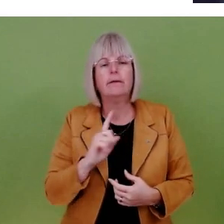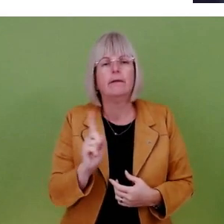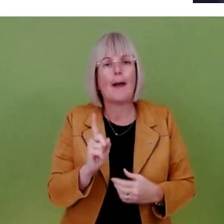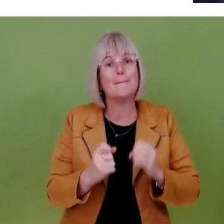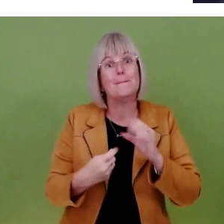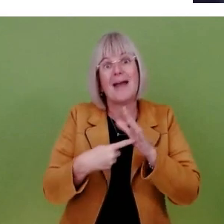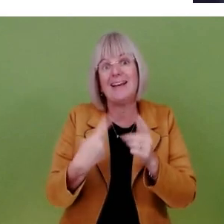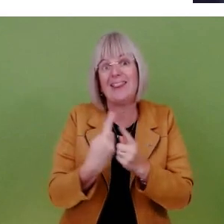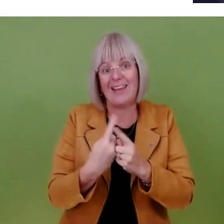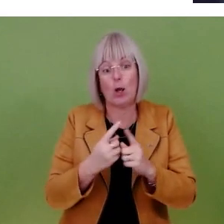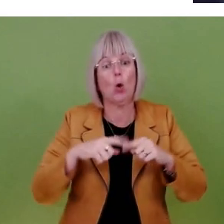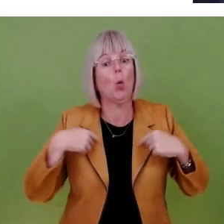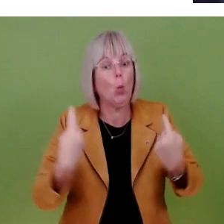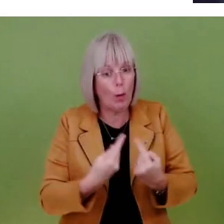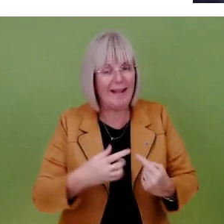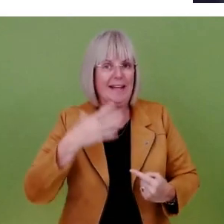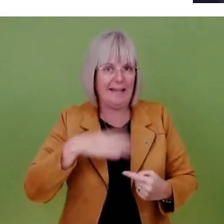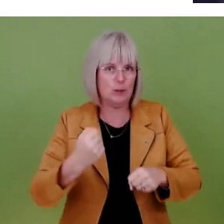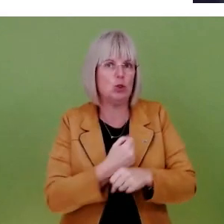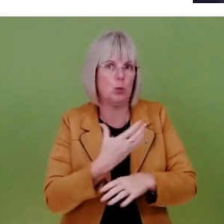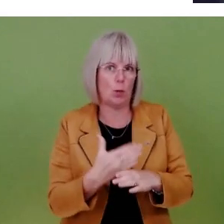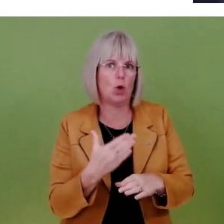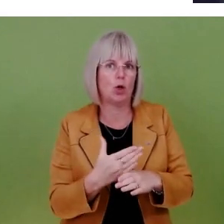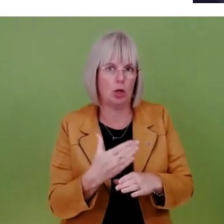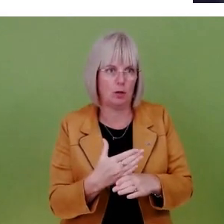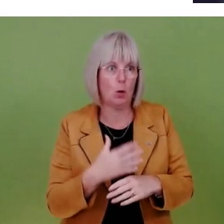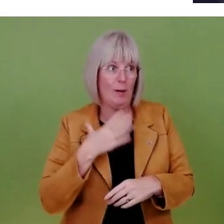work, and we need everyone to keep doing the work, not